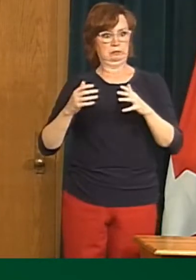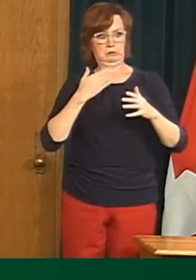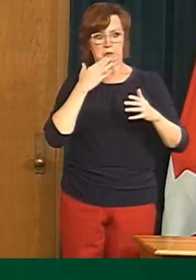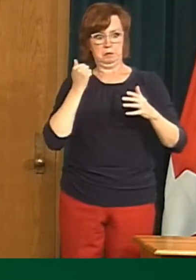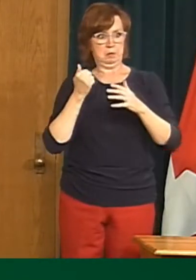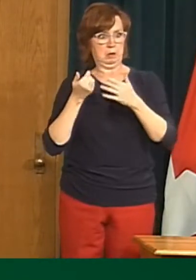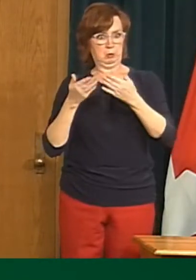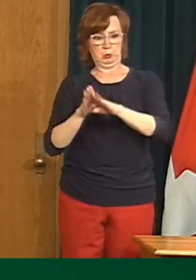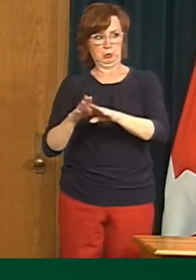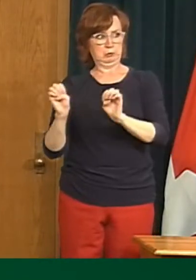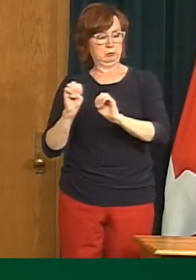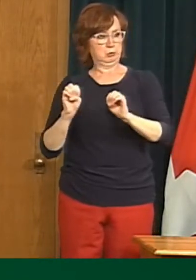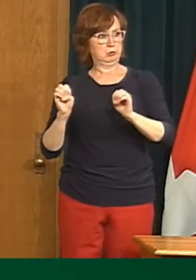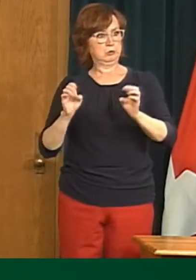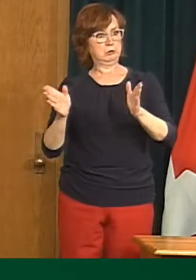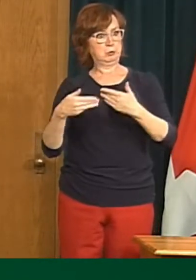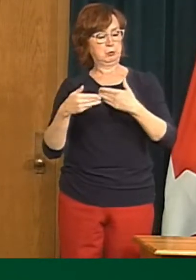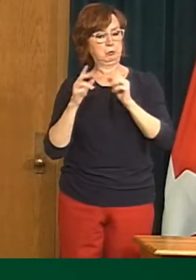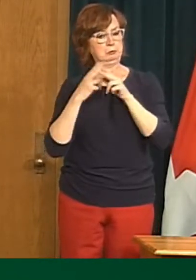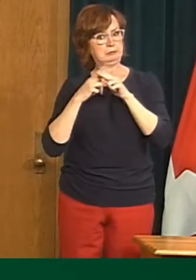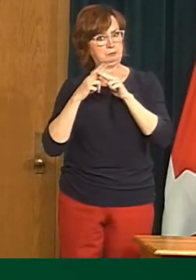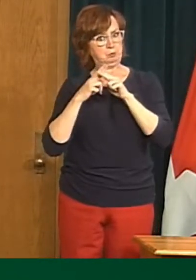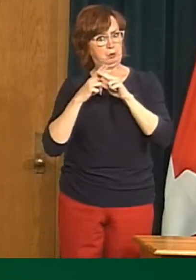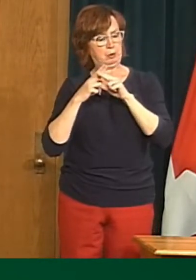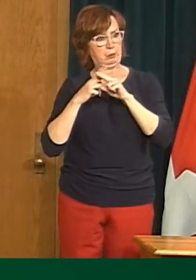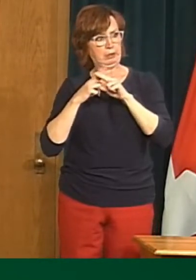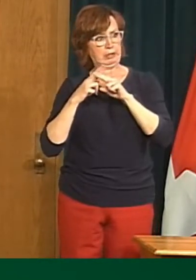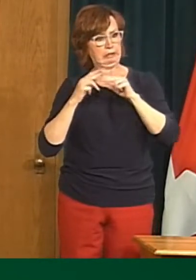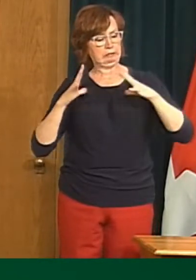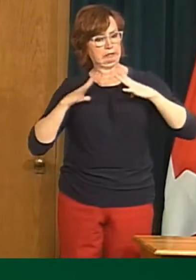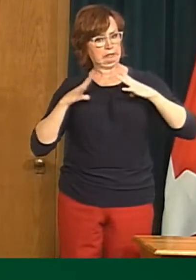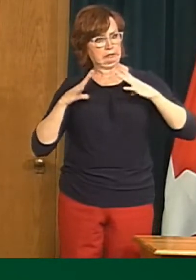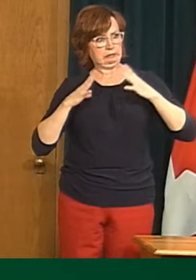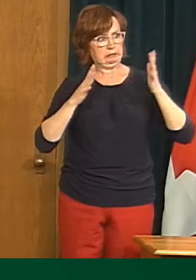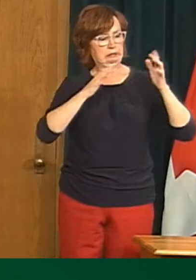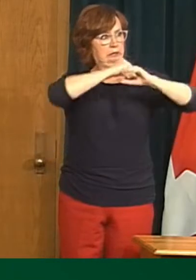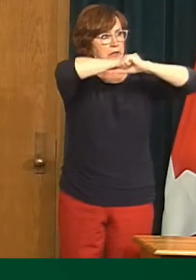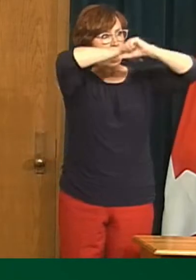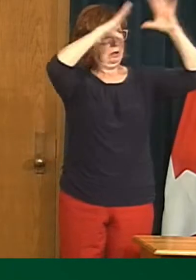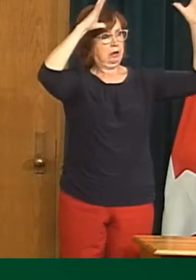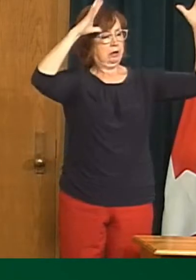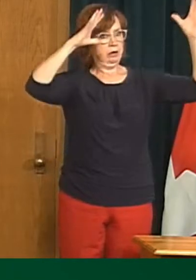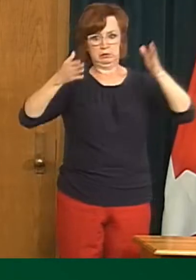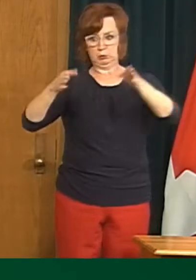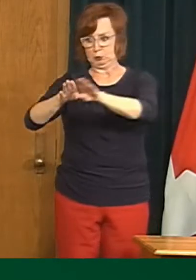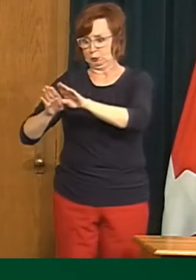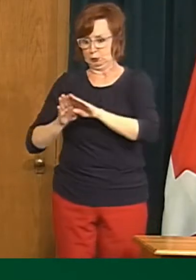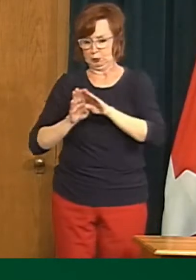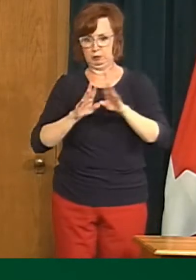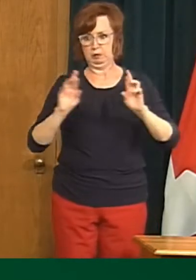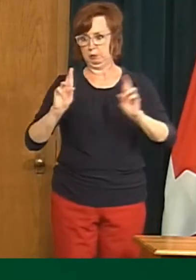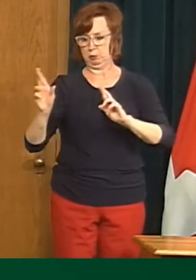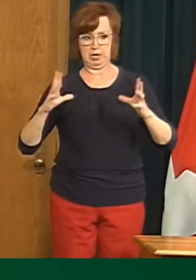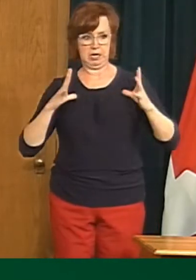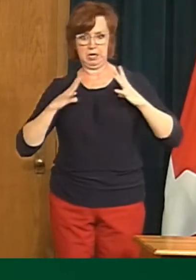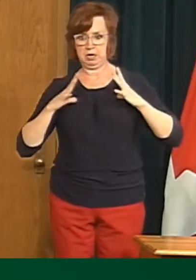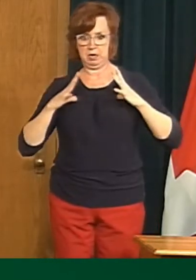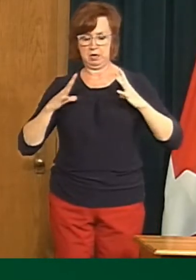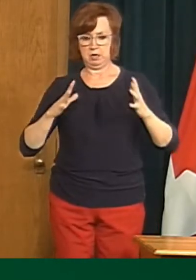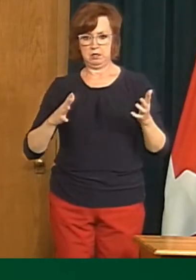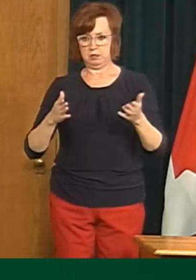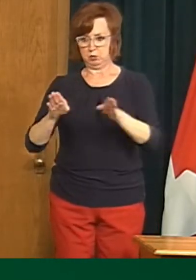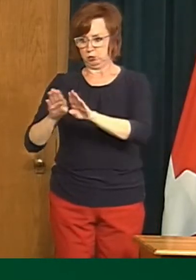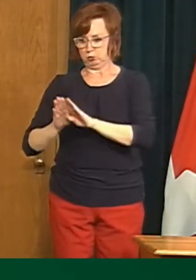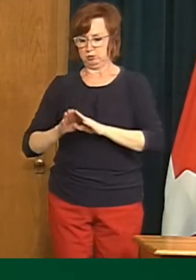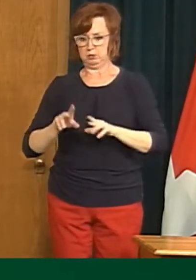Health Authority as a whole, transition into a more holistic response to a COVID-19 surge if we